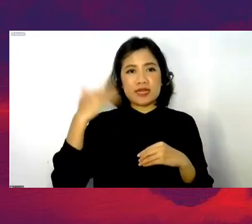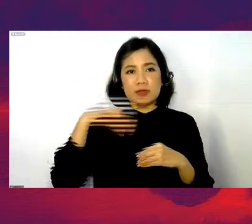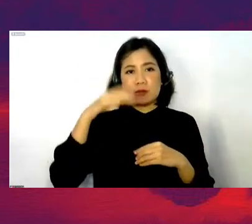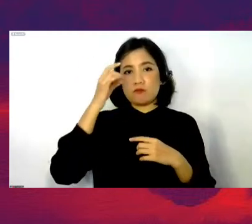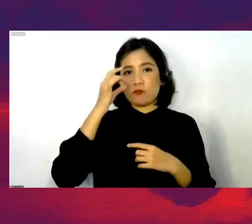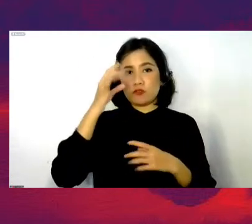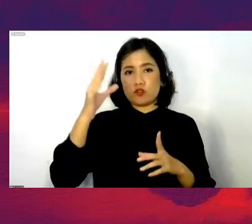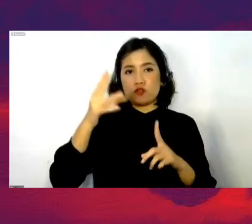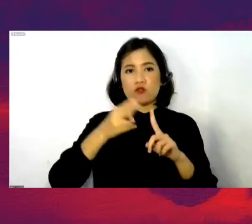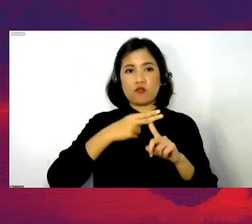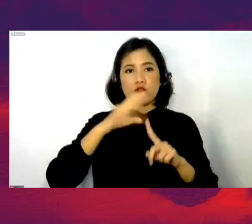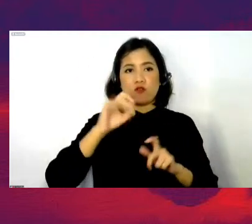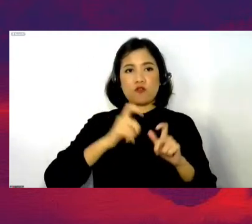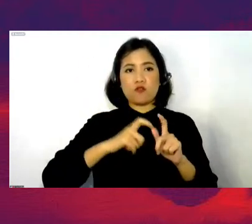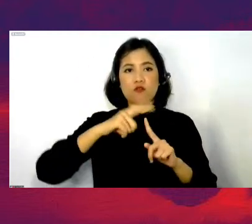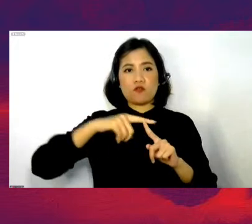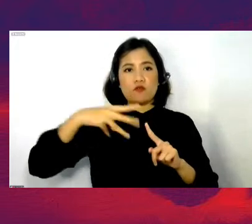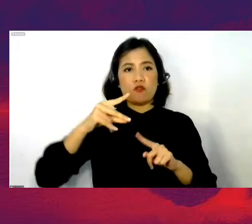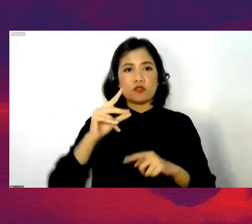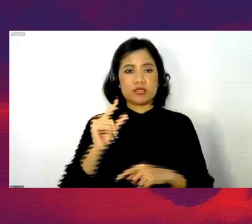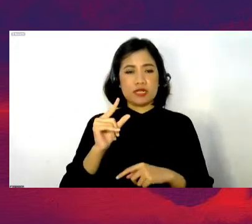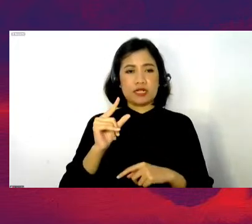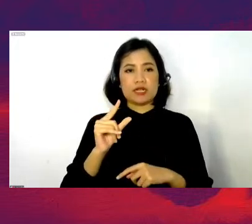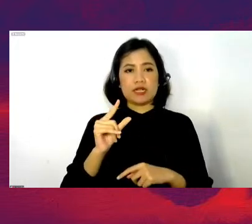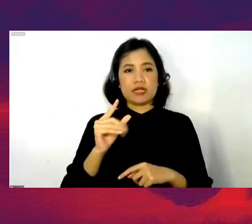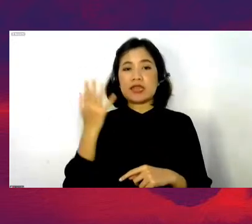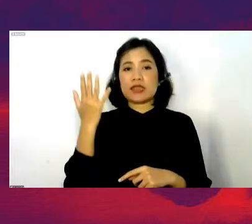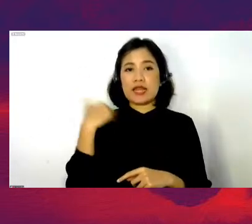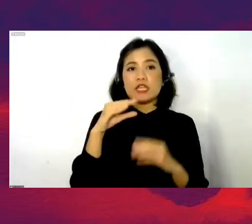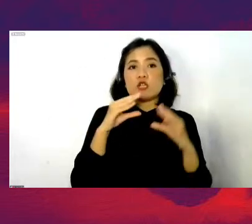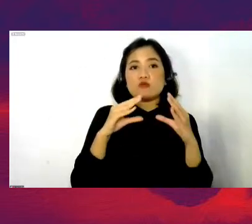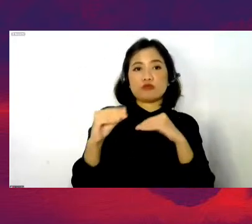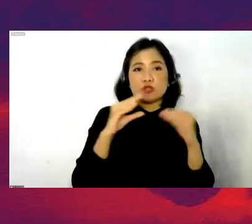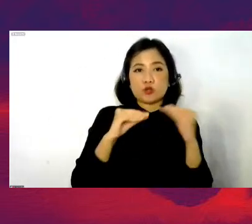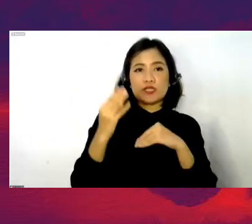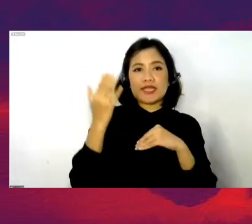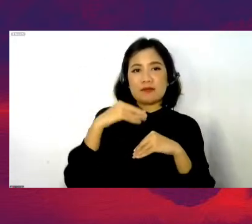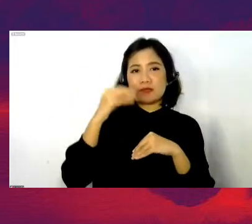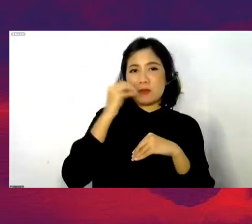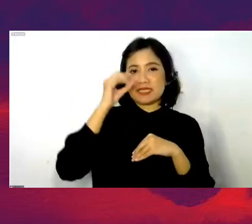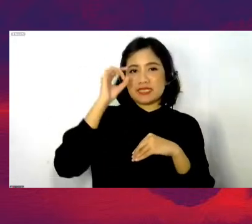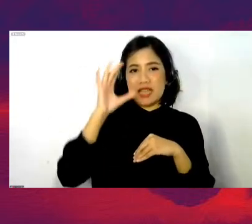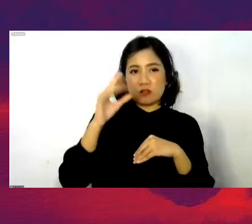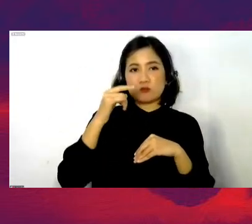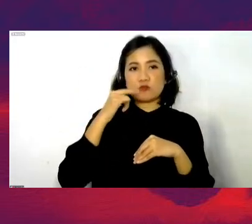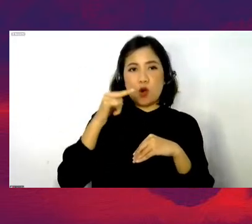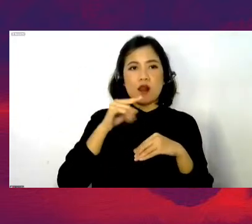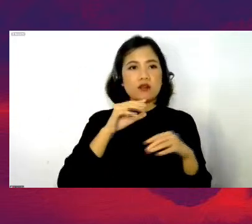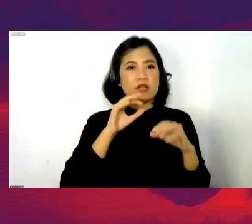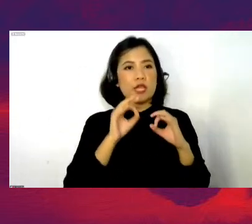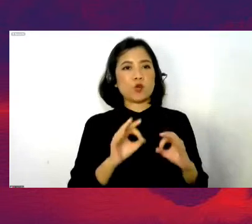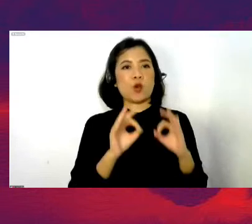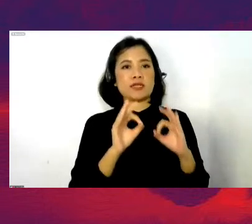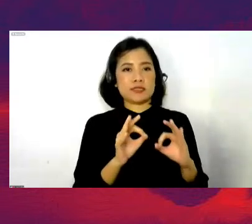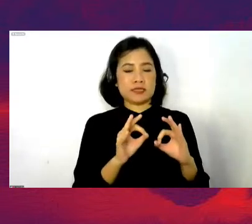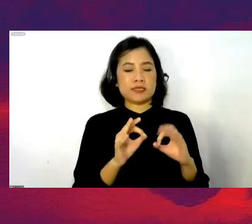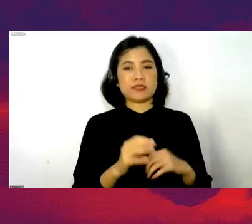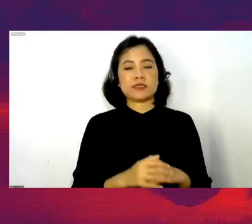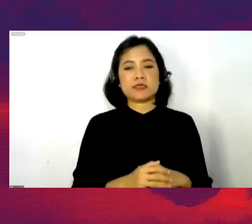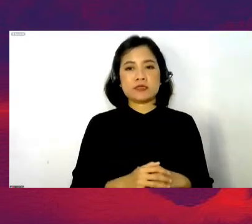of the social assistance program, and the context of what have been addressed by Pak